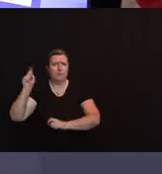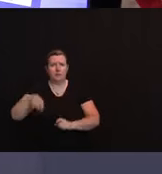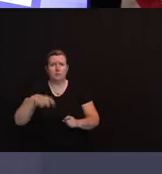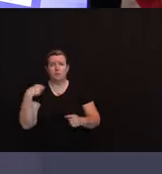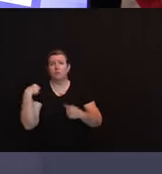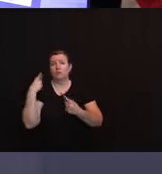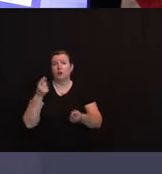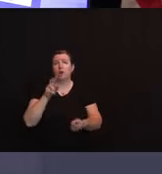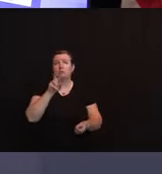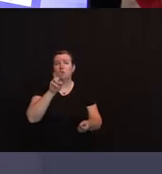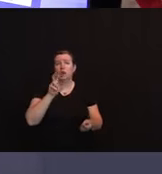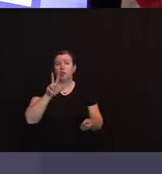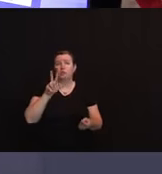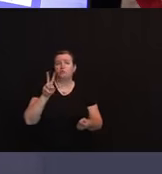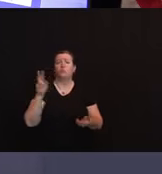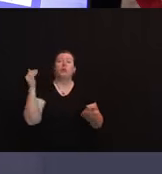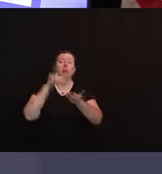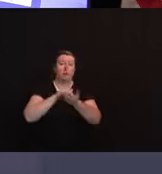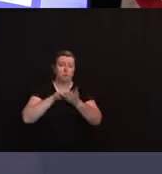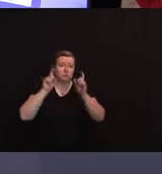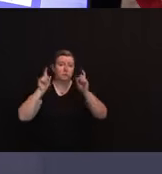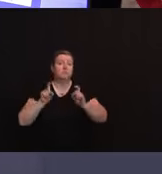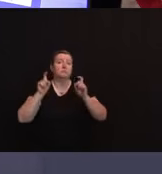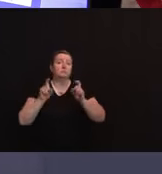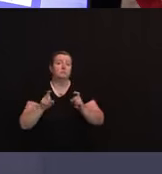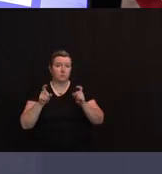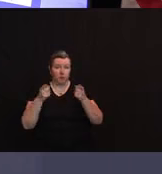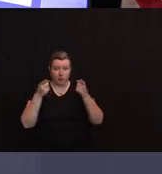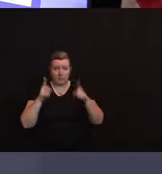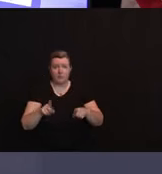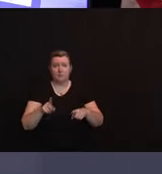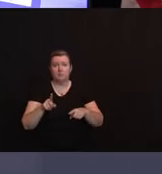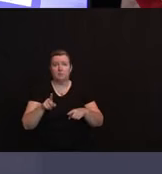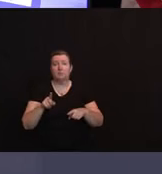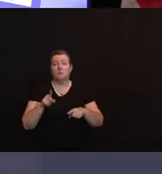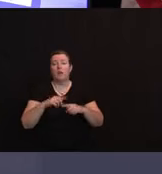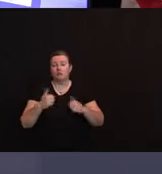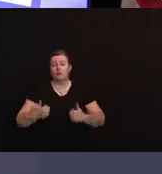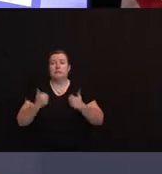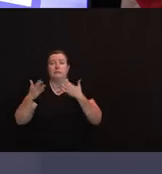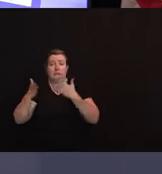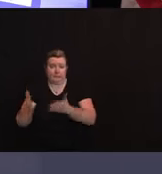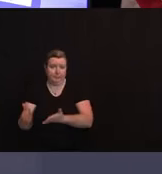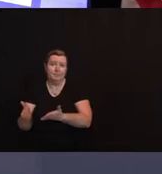232,000 tests have been completed on residents, and